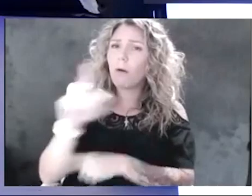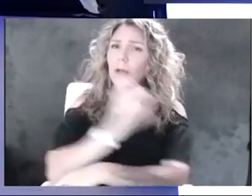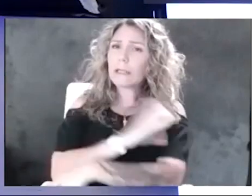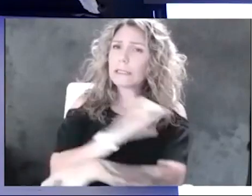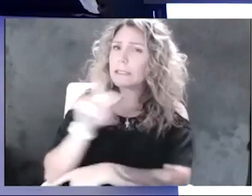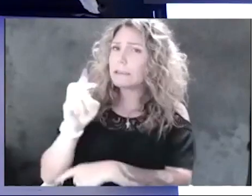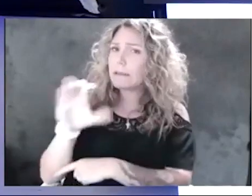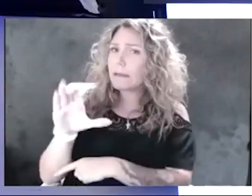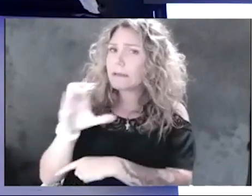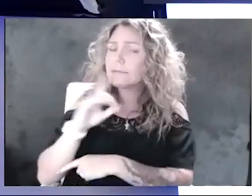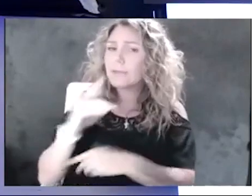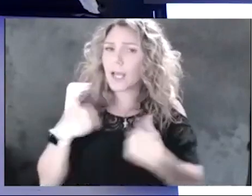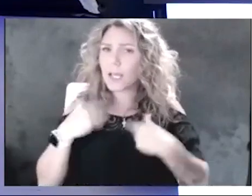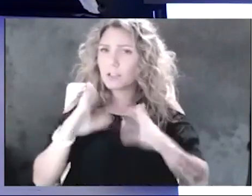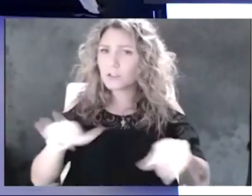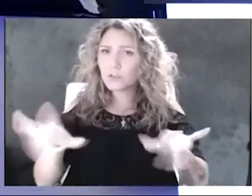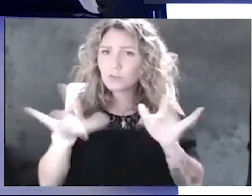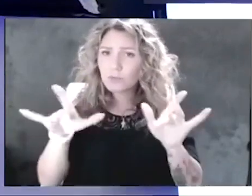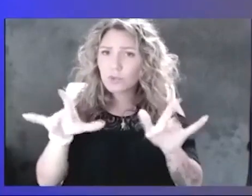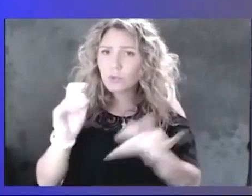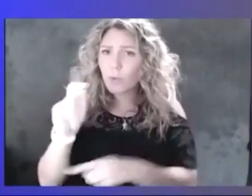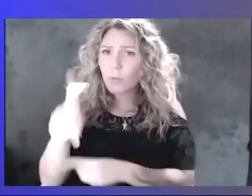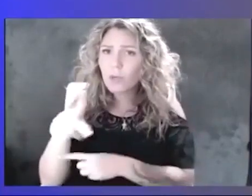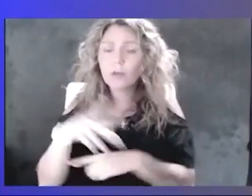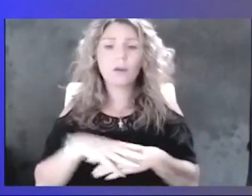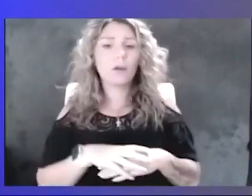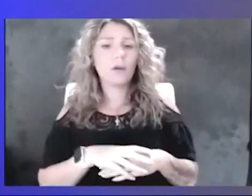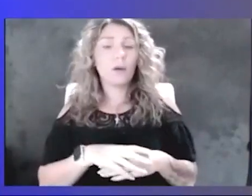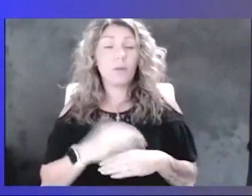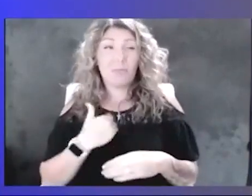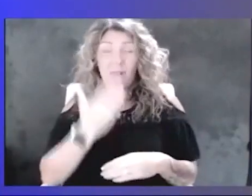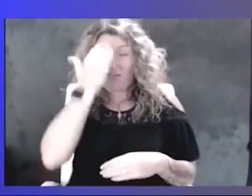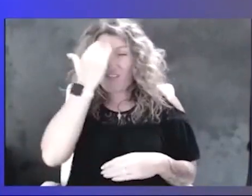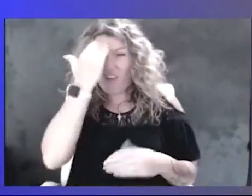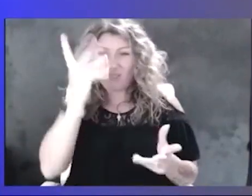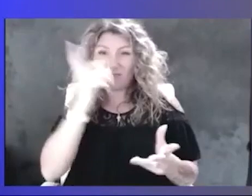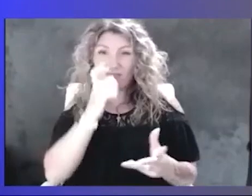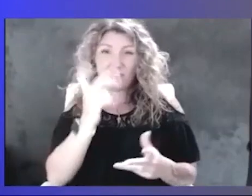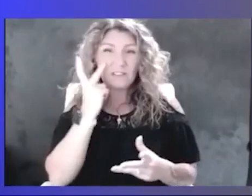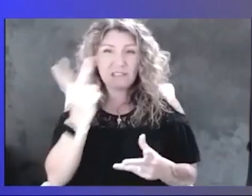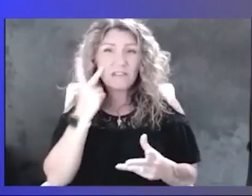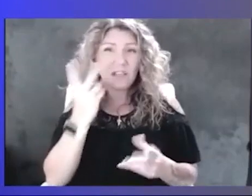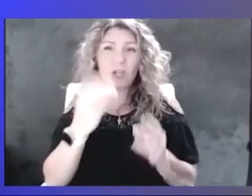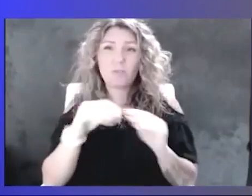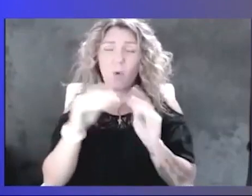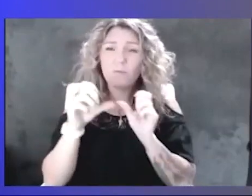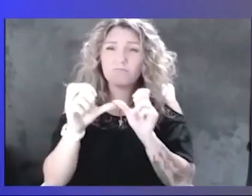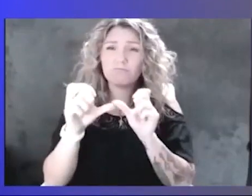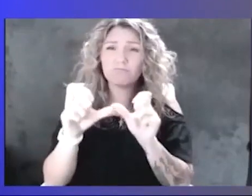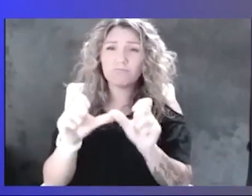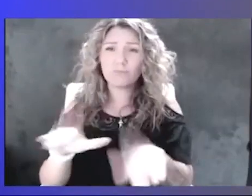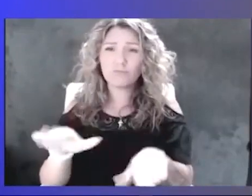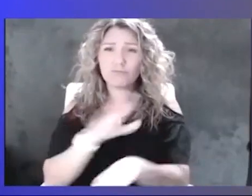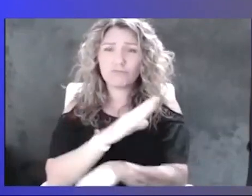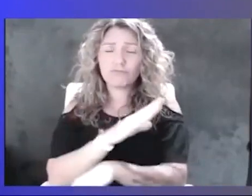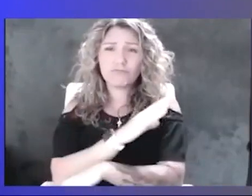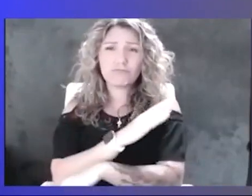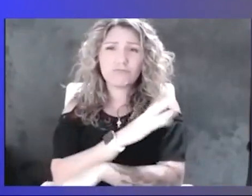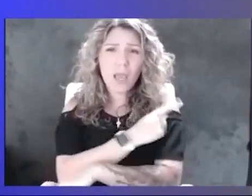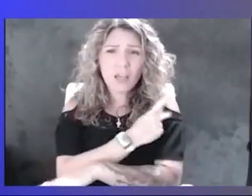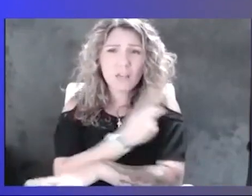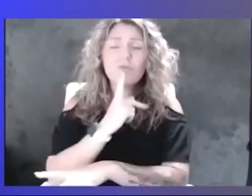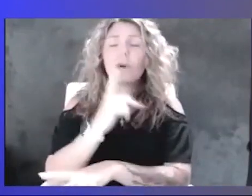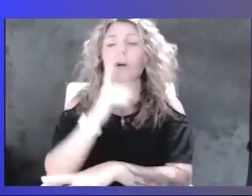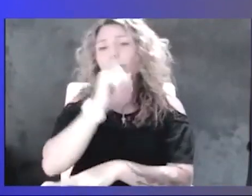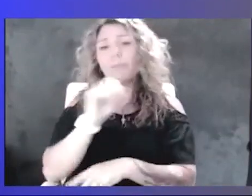Children's or at Overland Park? To my knowledge, we don't have anybody else seeing long COVID patients. Yeah. And so, yes, I guess we are the only one in the game